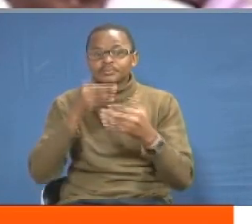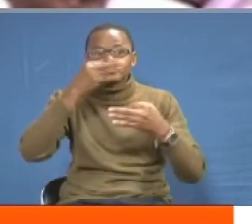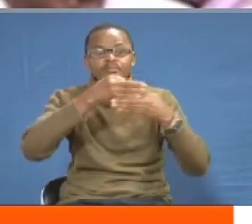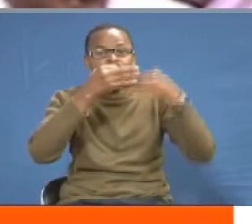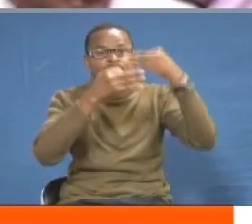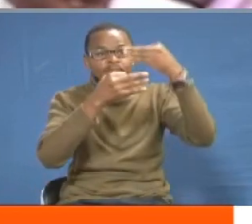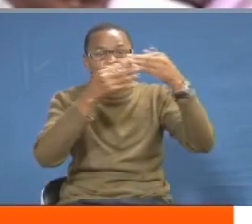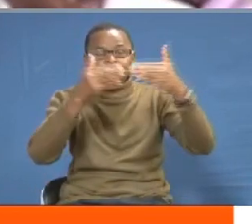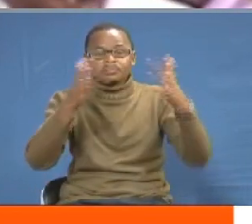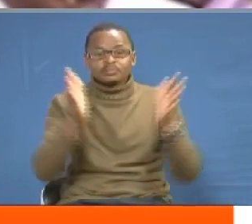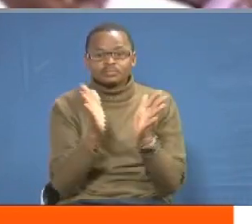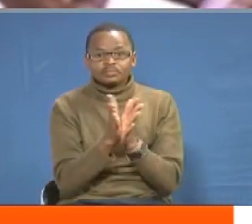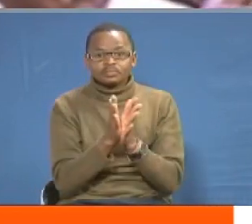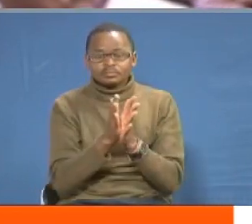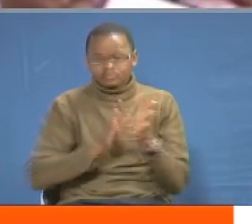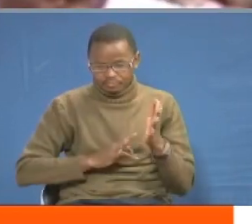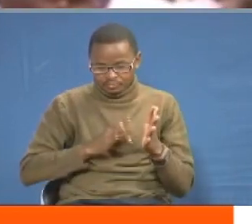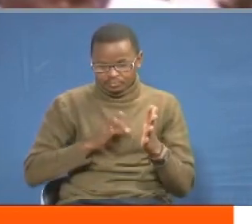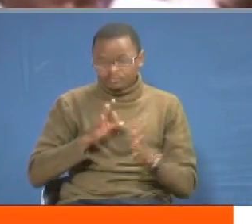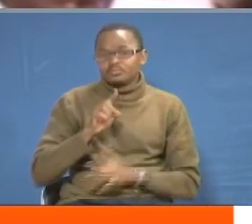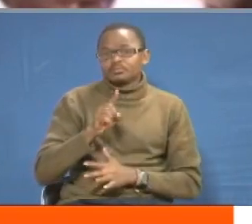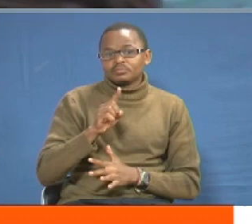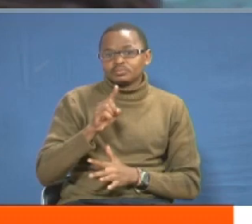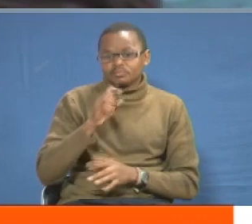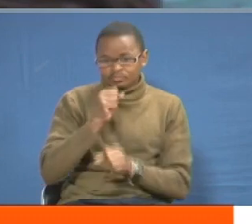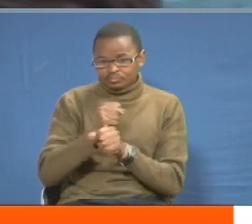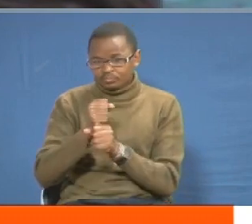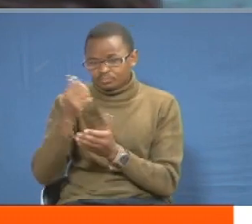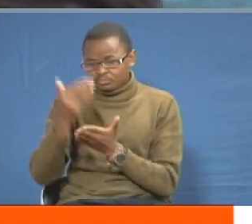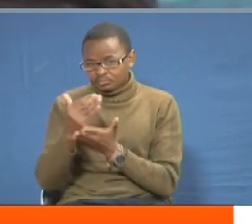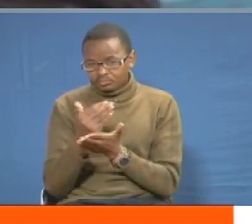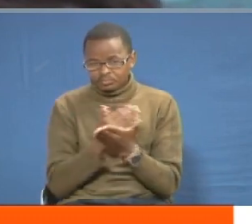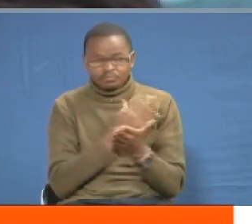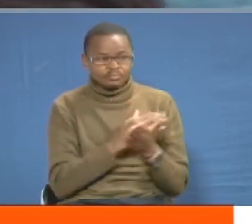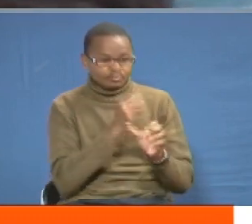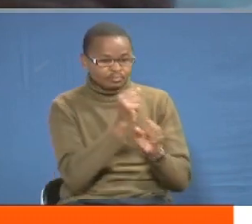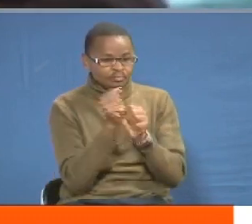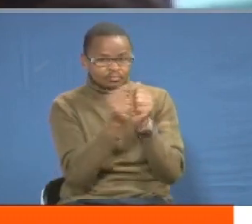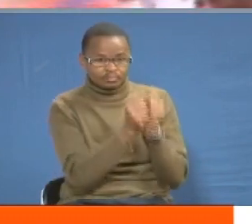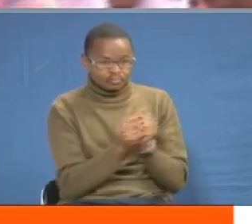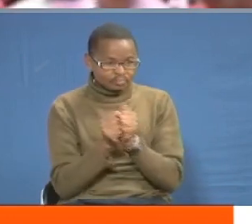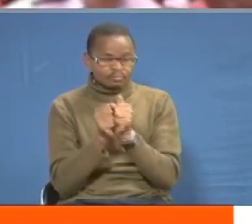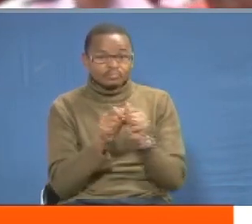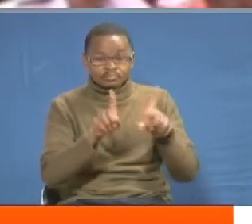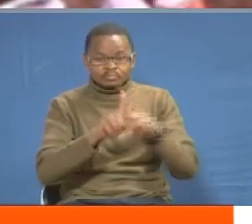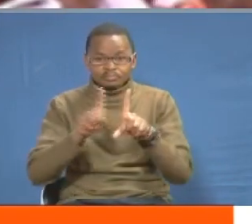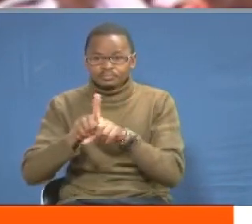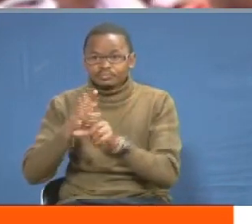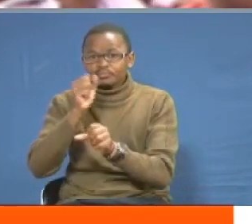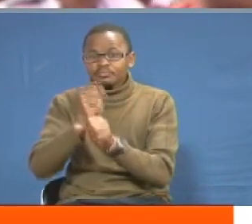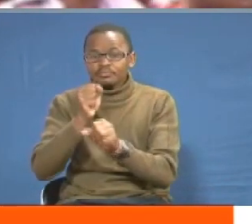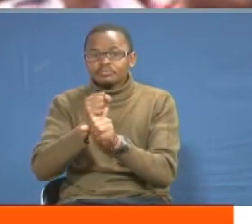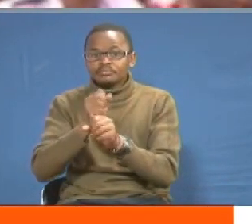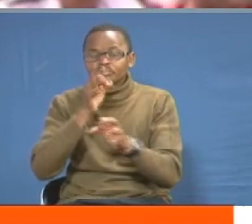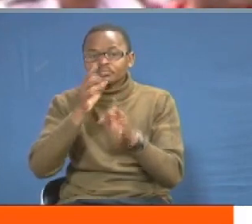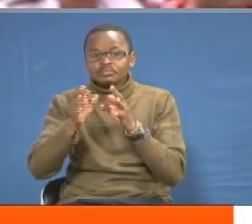are structures in the community that we felt if we designed our program and worked with them, as well as